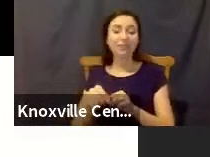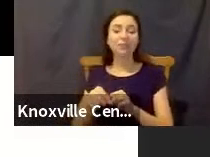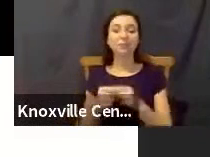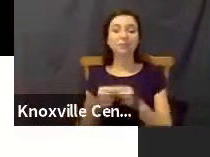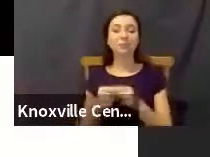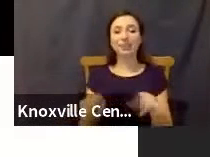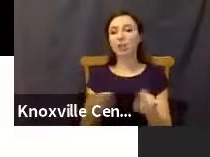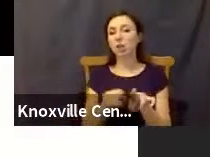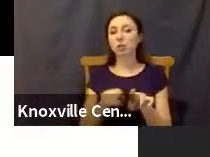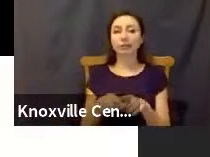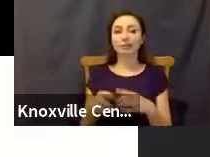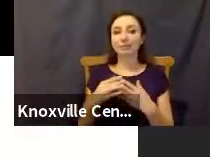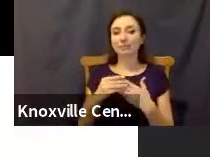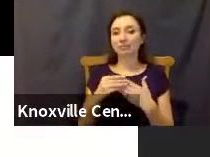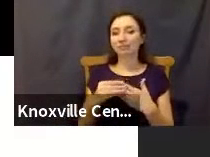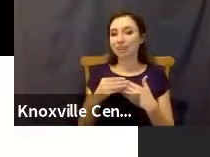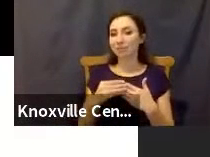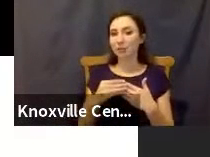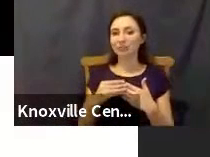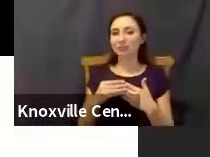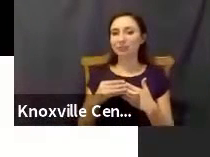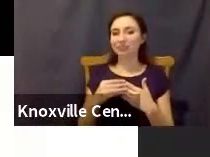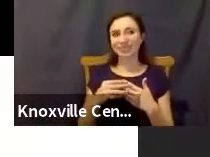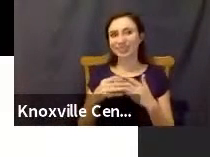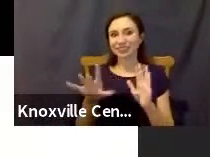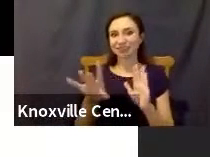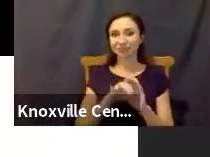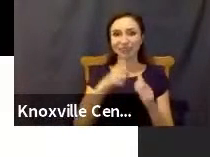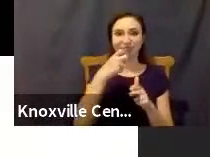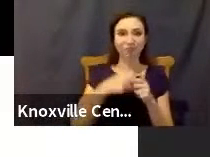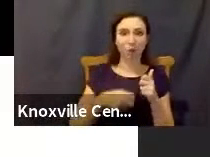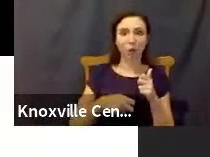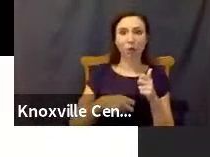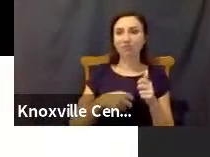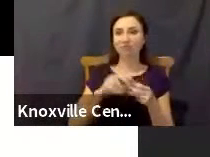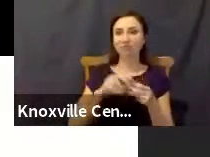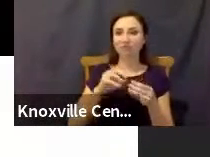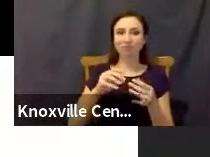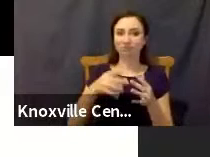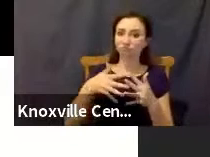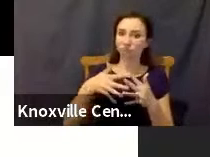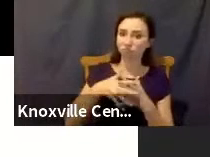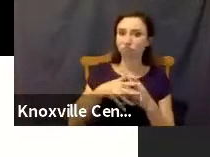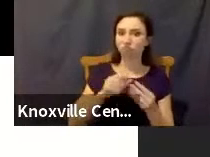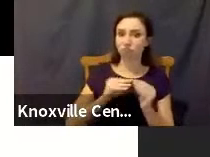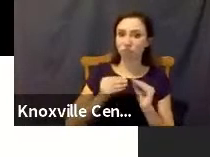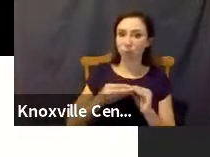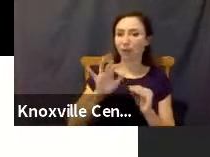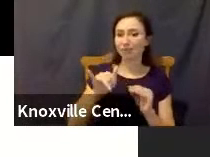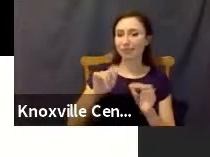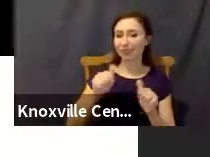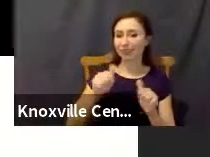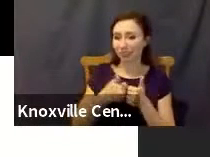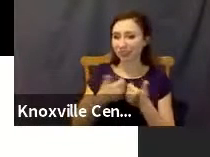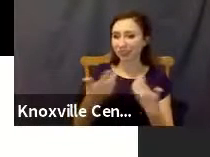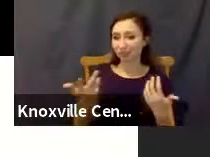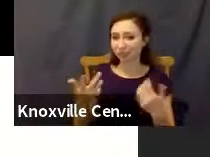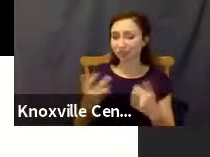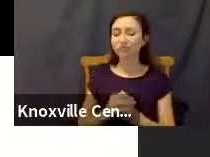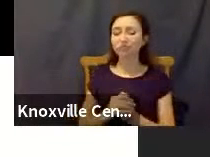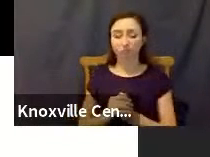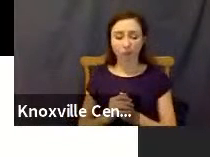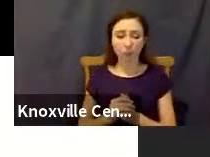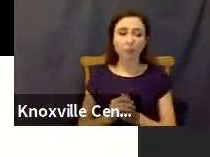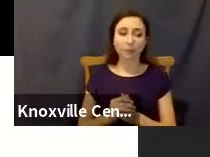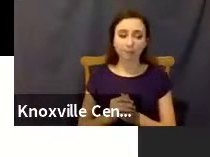nuanced. It's not, picking hard and fast numbers is really hard, is really challenging. And,